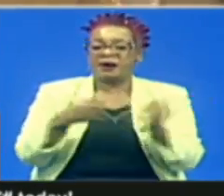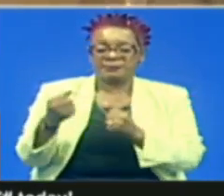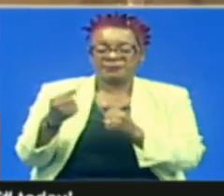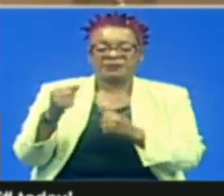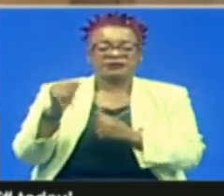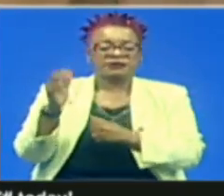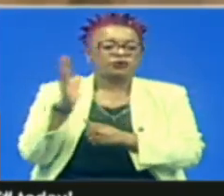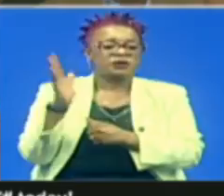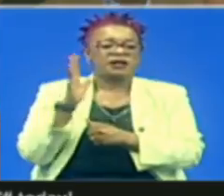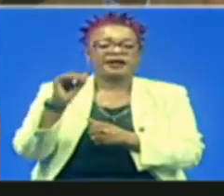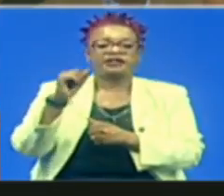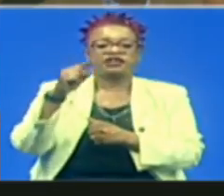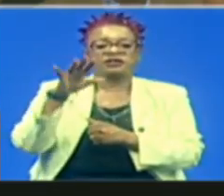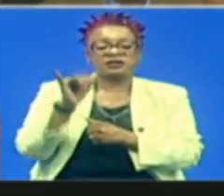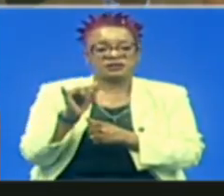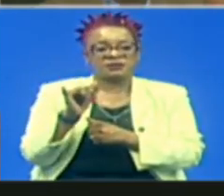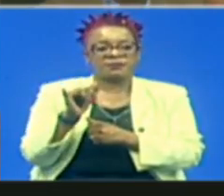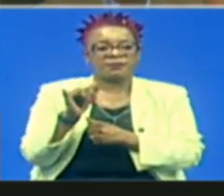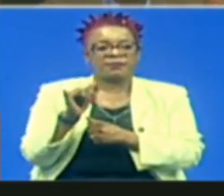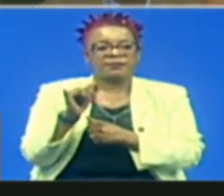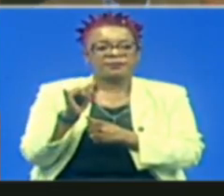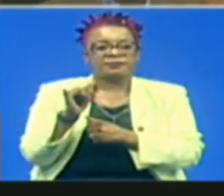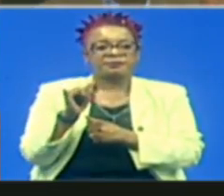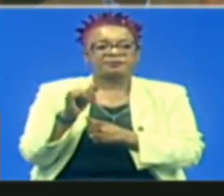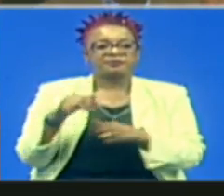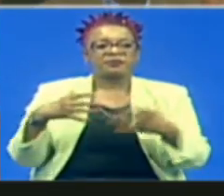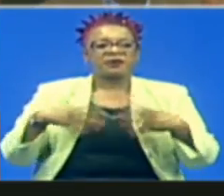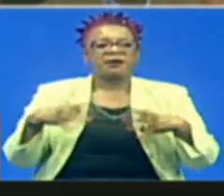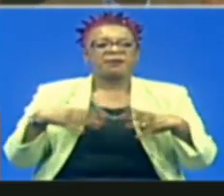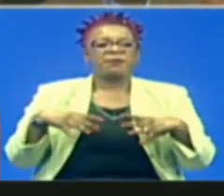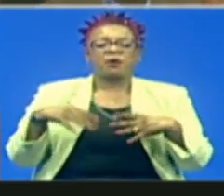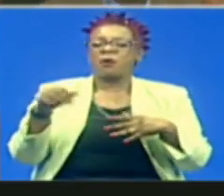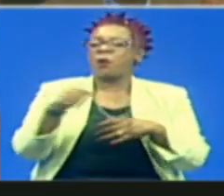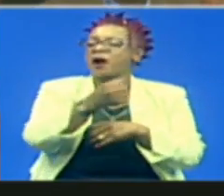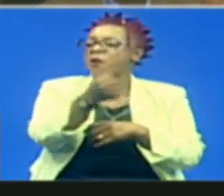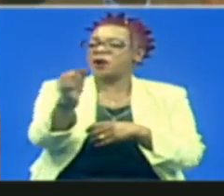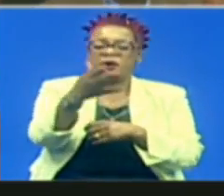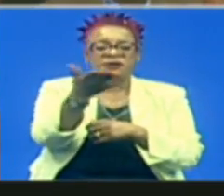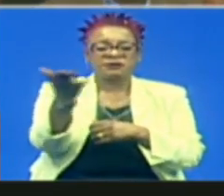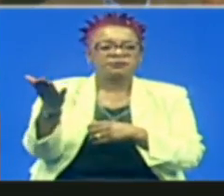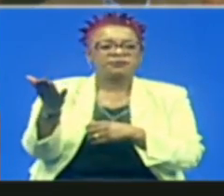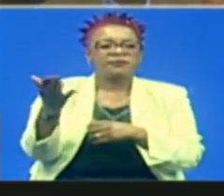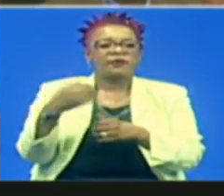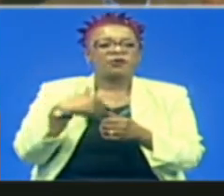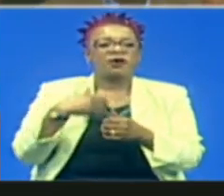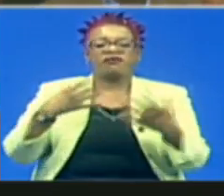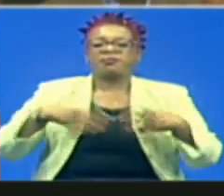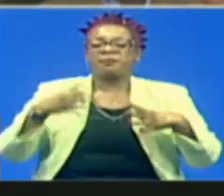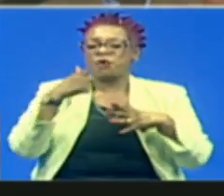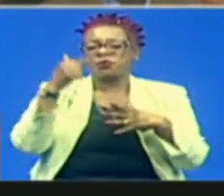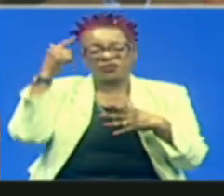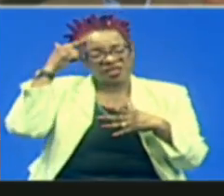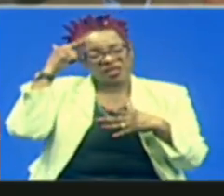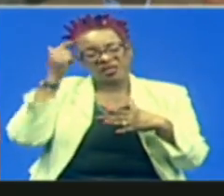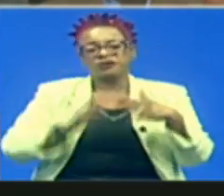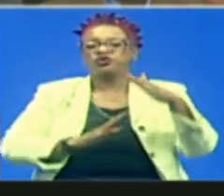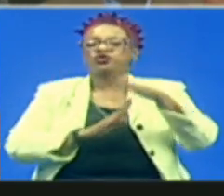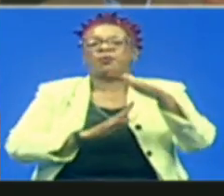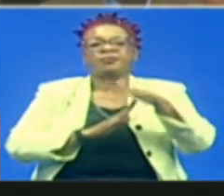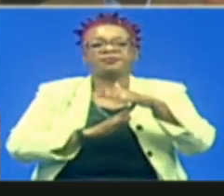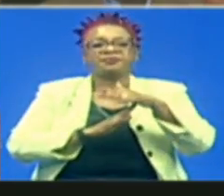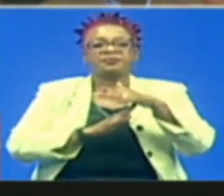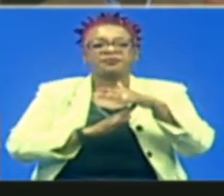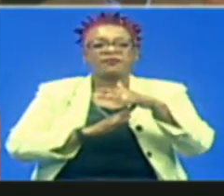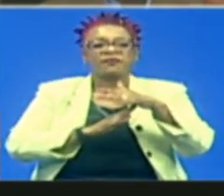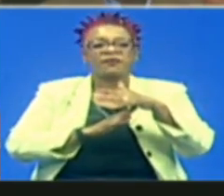security agencies. Eti wananchi wanazumbuka hivi, tukuna watu ambao wanatushinda sisi wote. Kazi yao ni